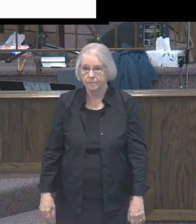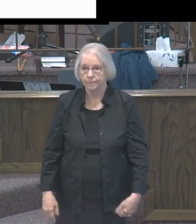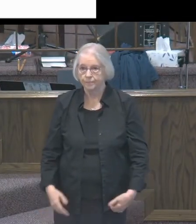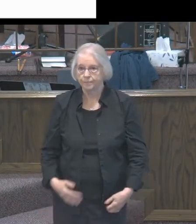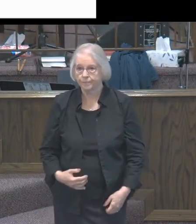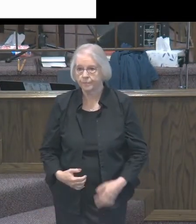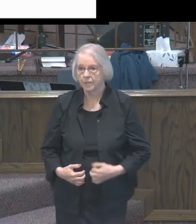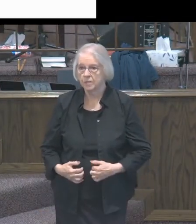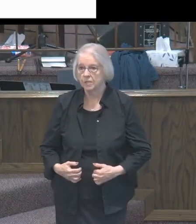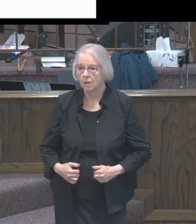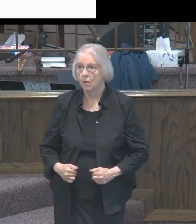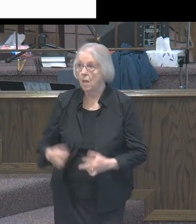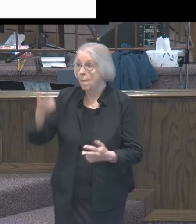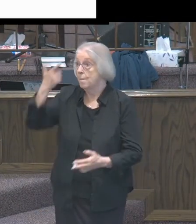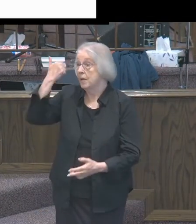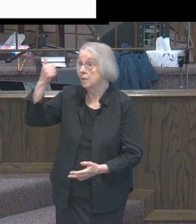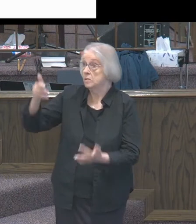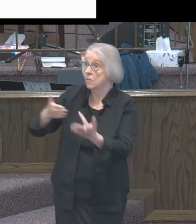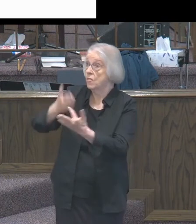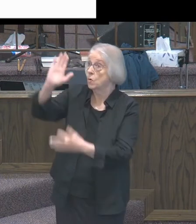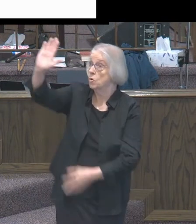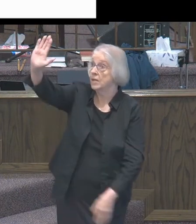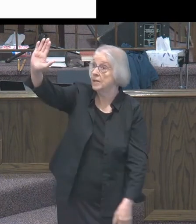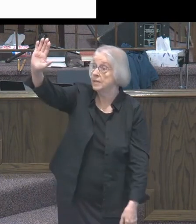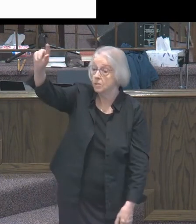But by the grace of God,